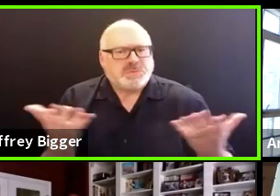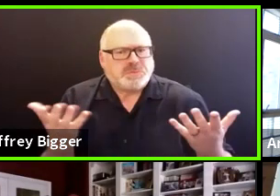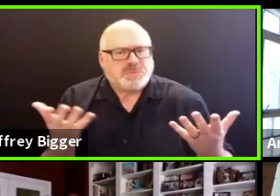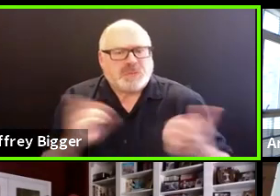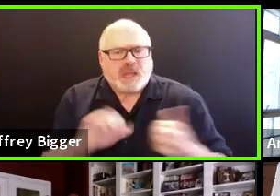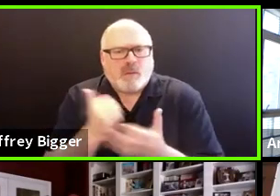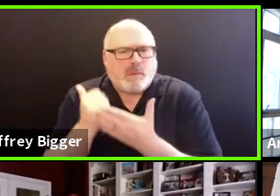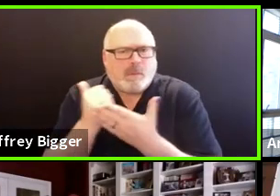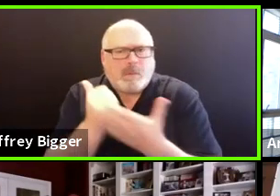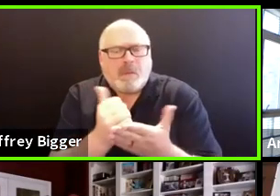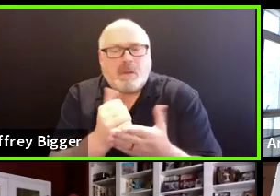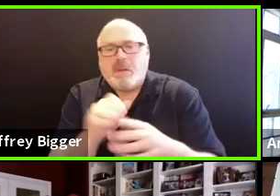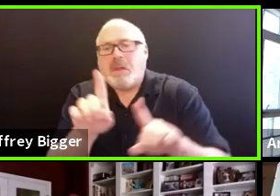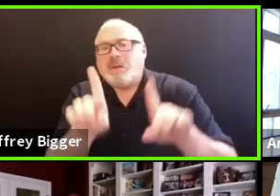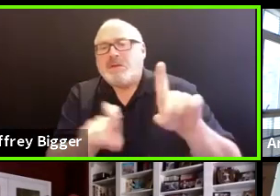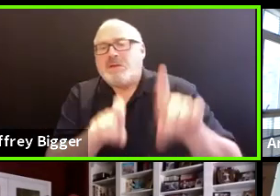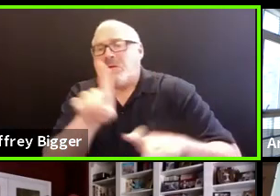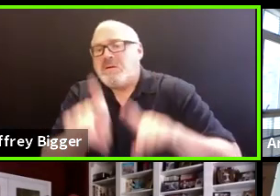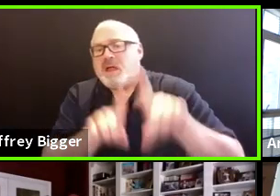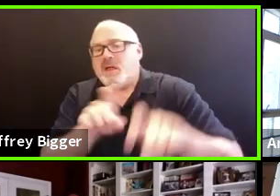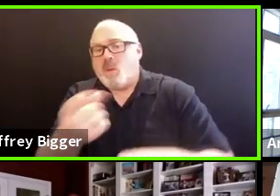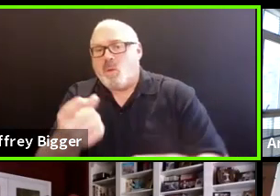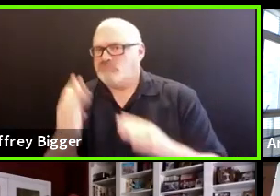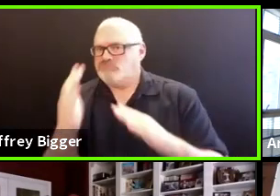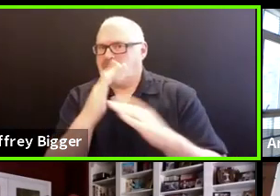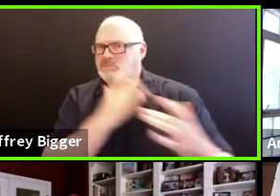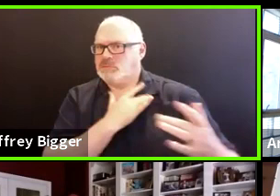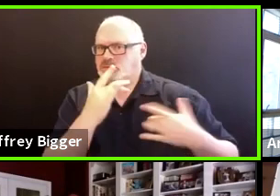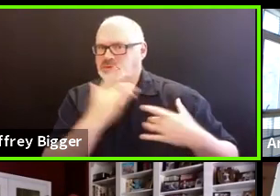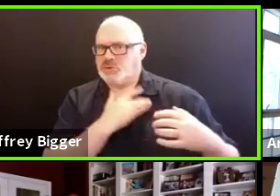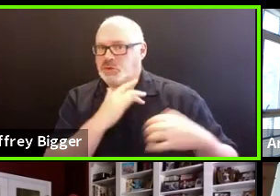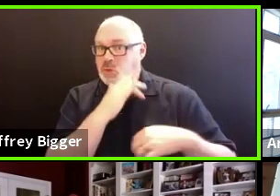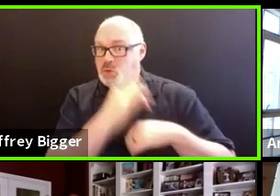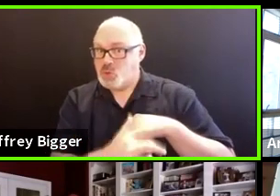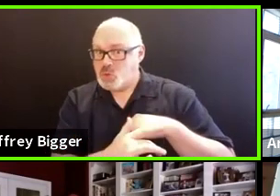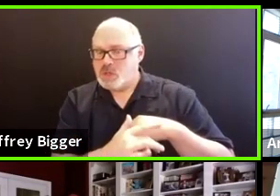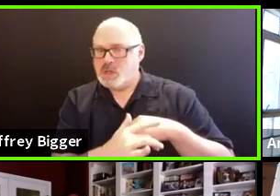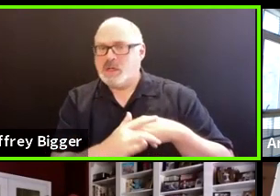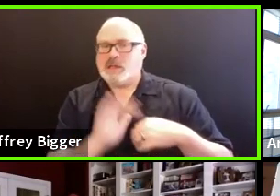some surveying. And one of the concerns early in the